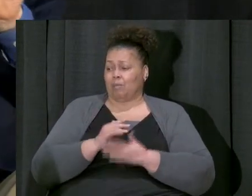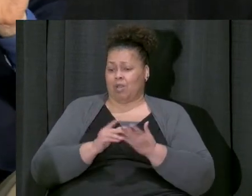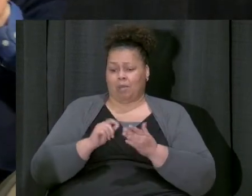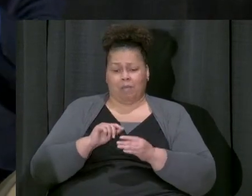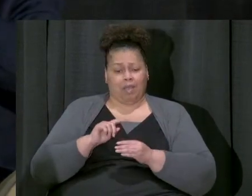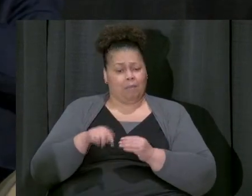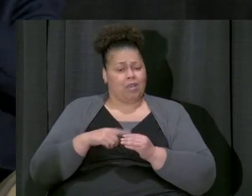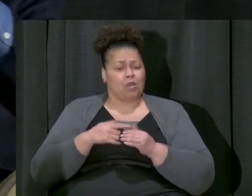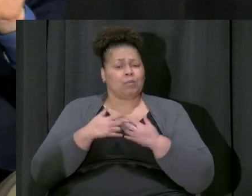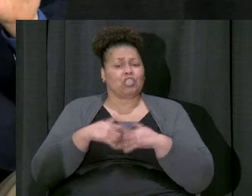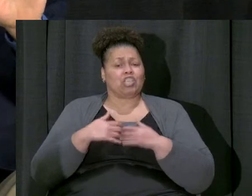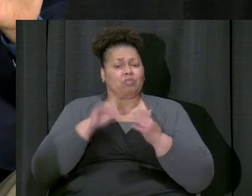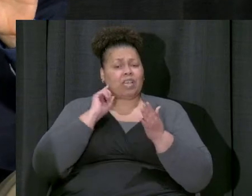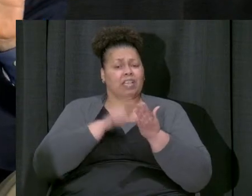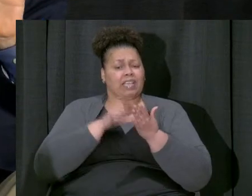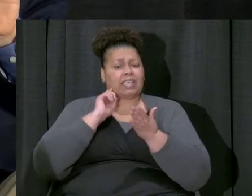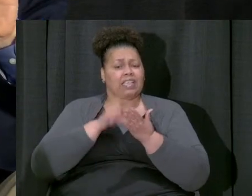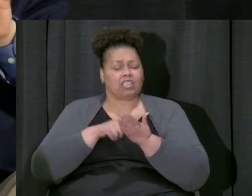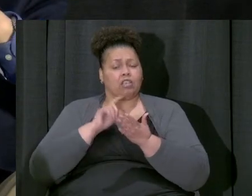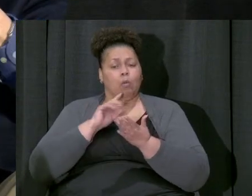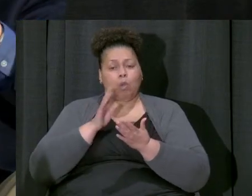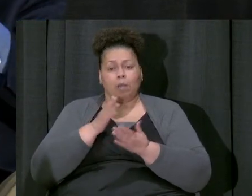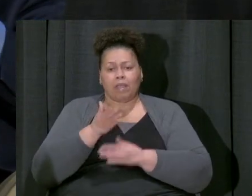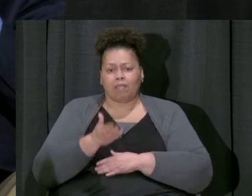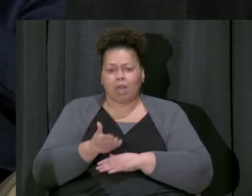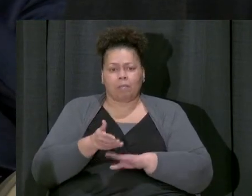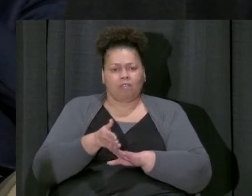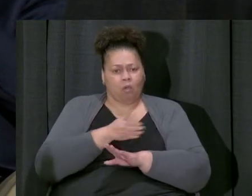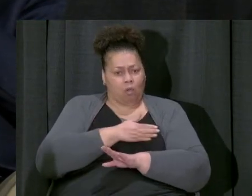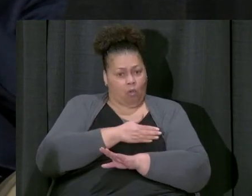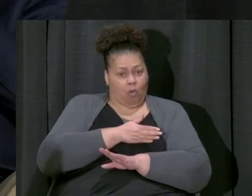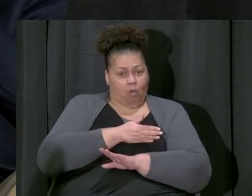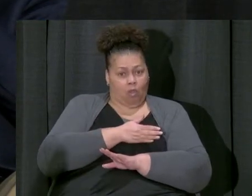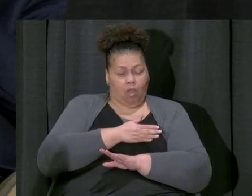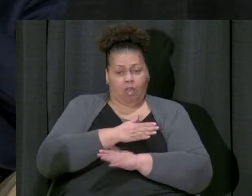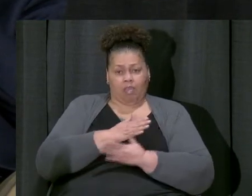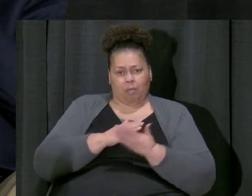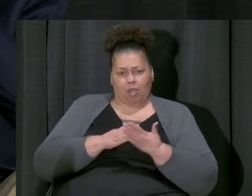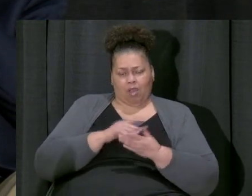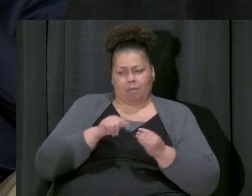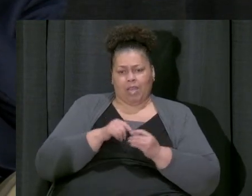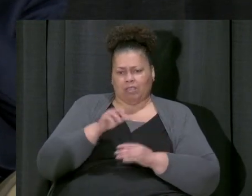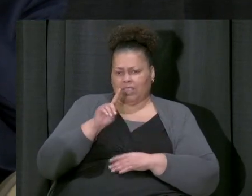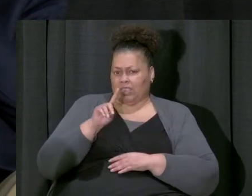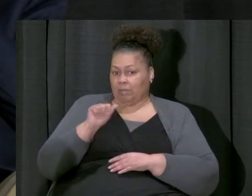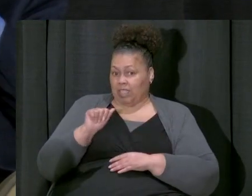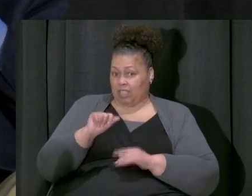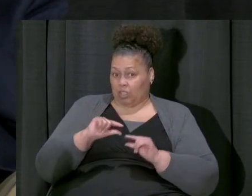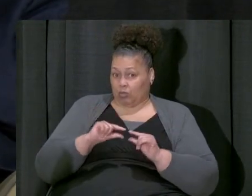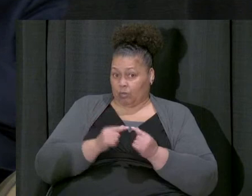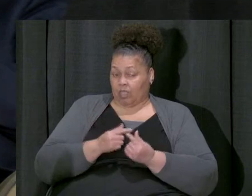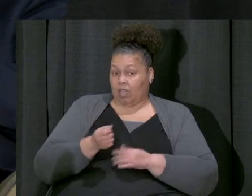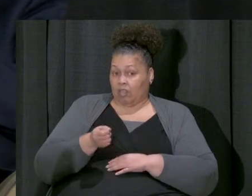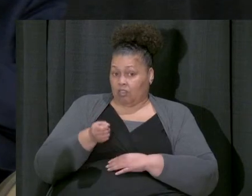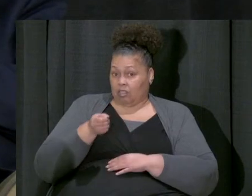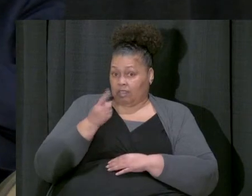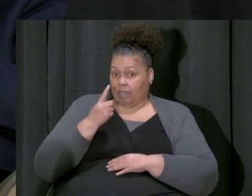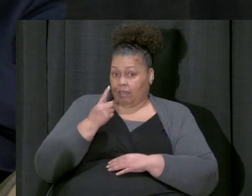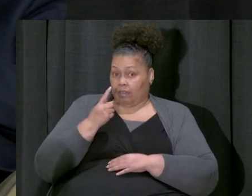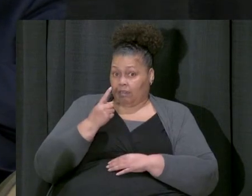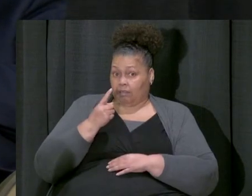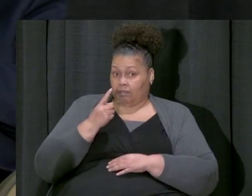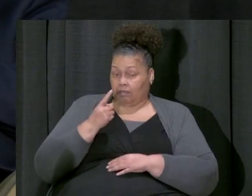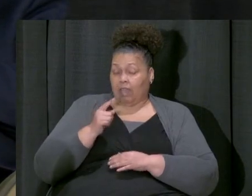machine recognition and stuff is actually going to be there before the part about disability groups actually understanding us as